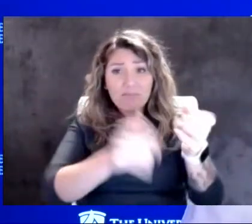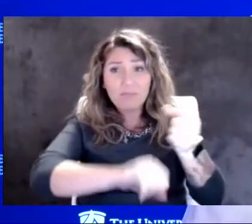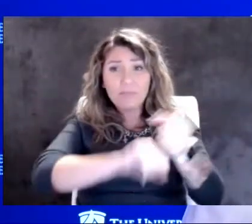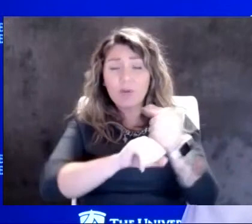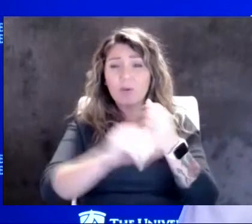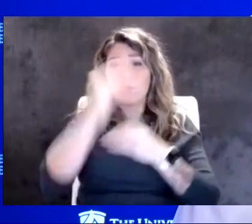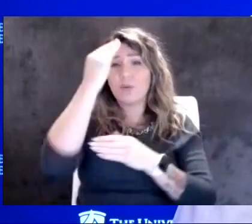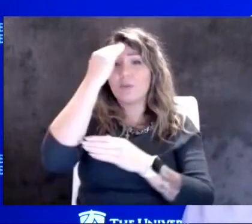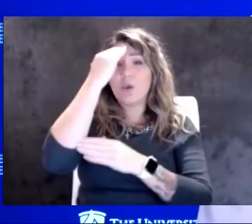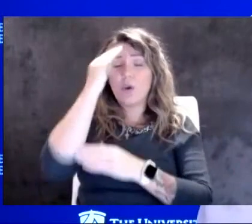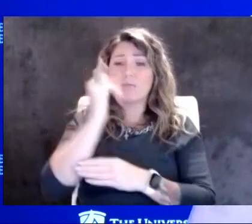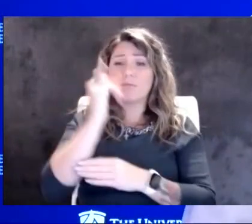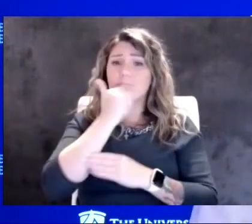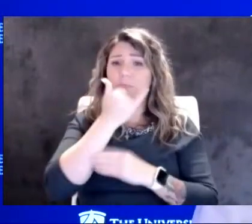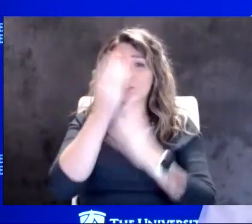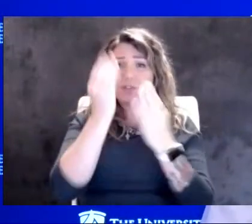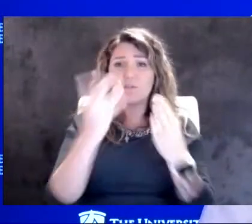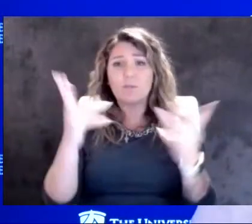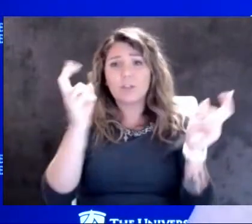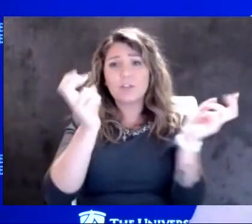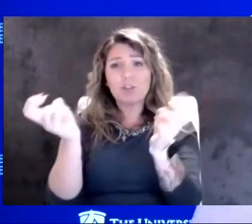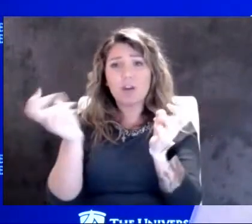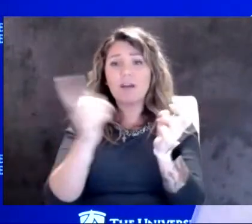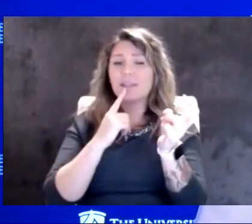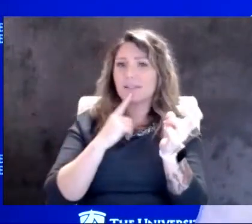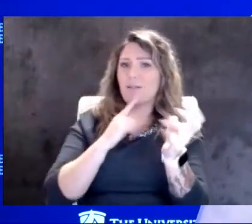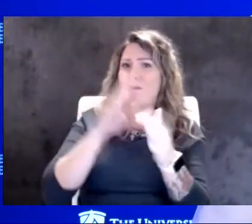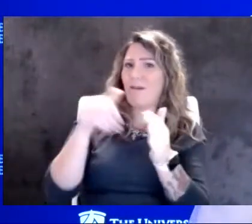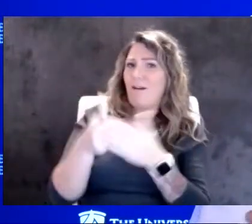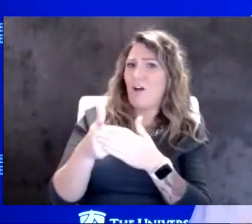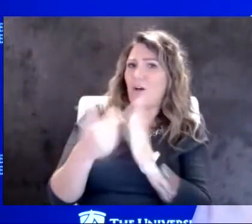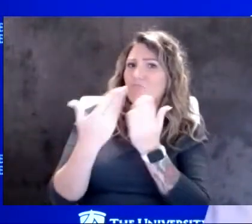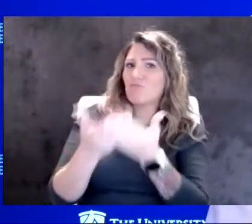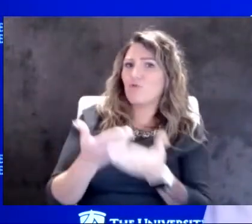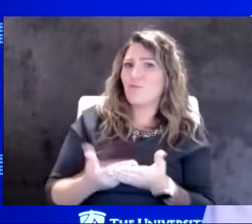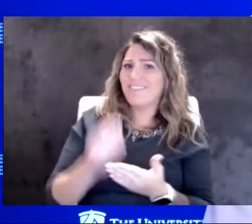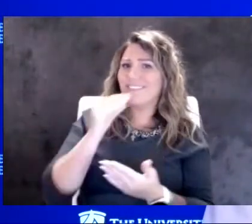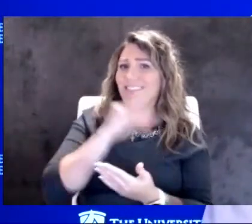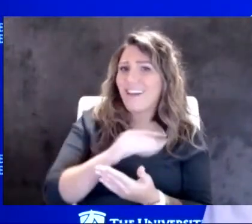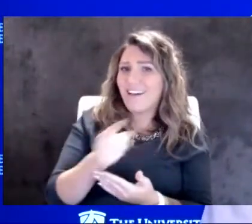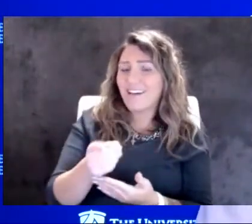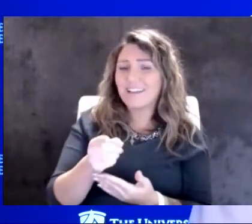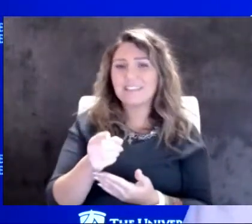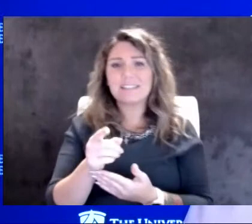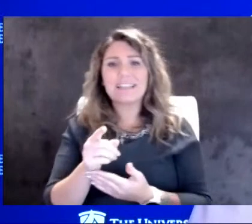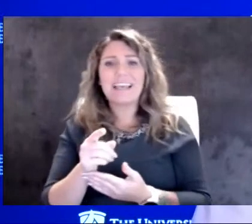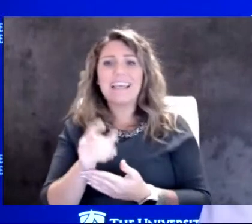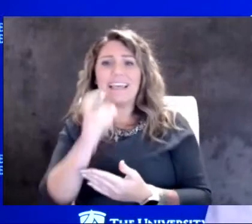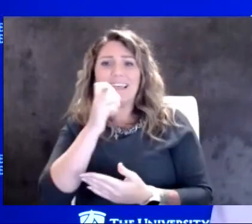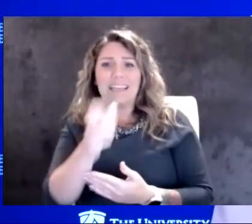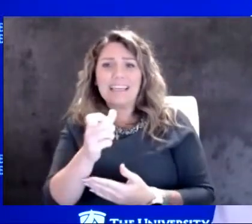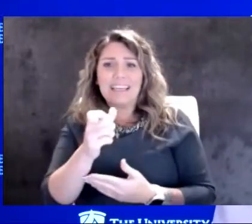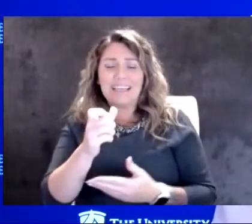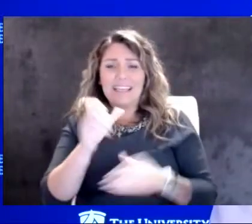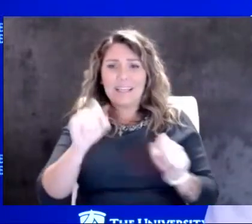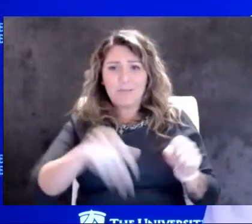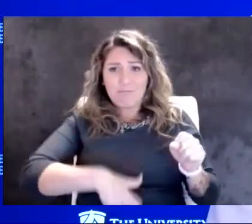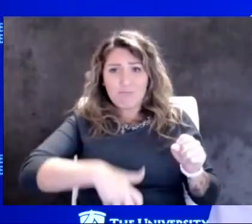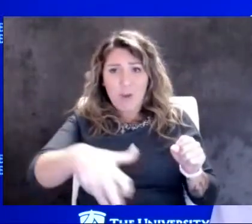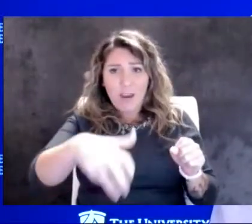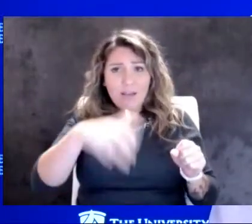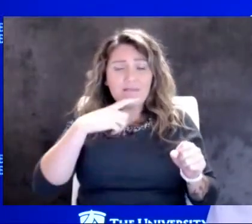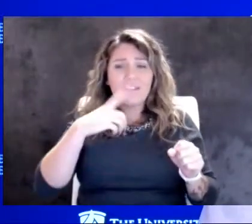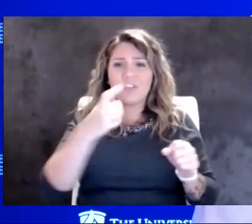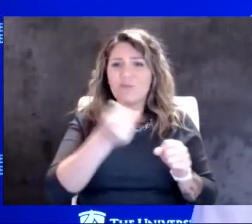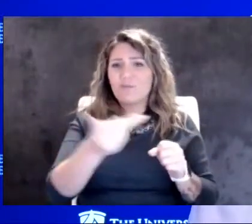topics that have been brought up have been debunked now. We know the infertility has been talked about. Well, there's a couple studies,